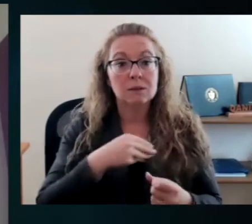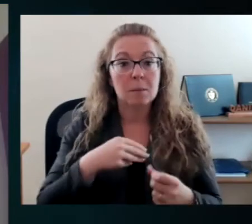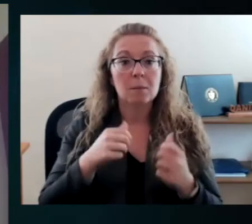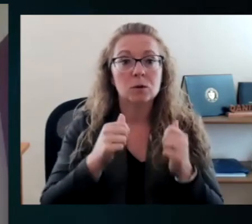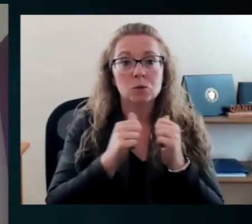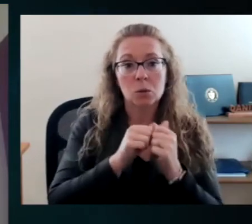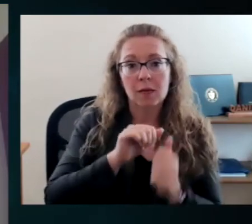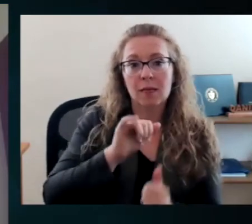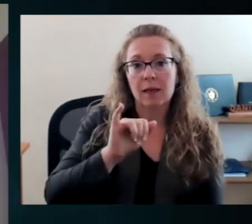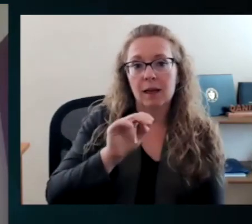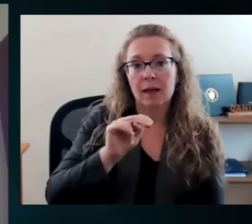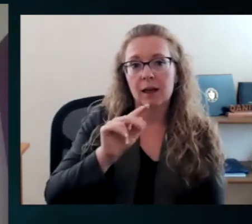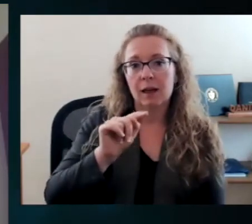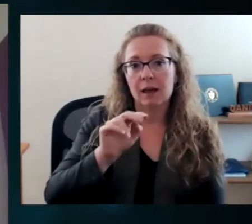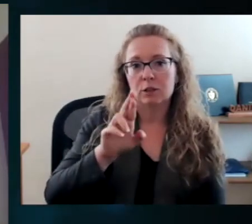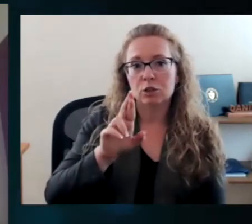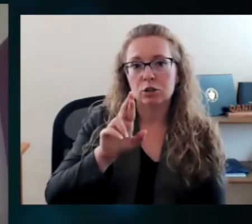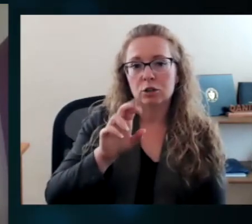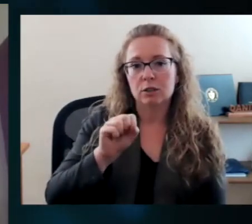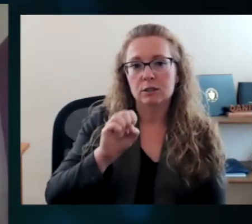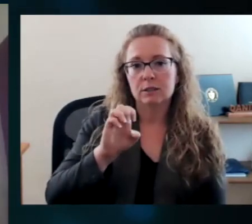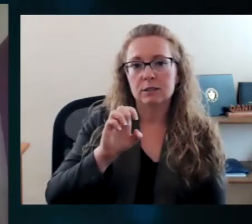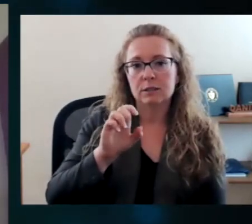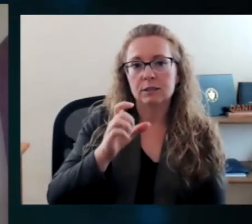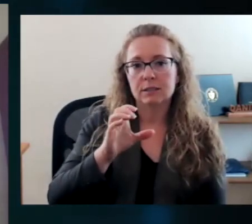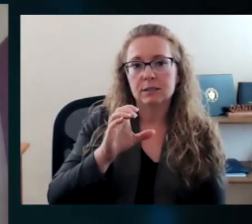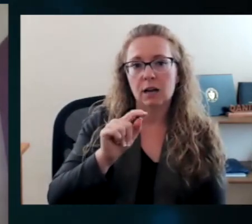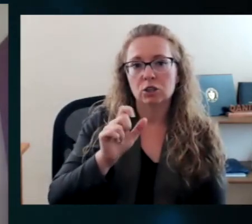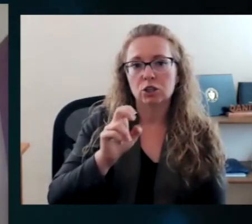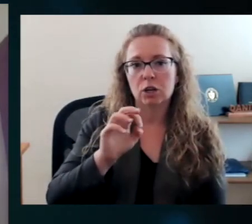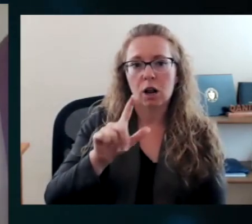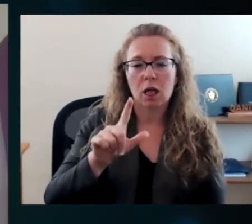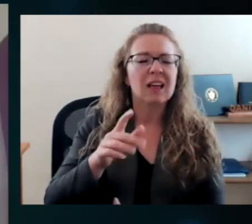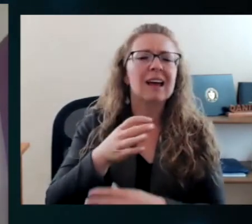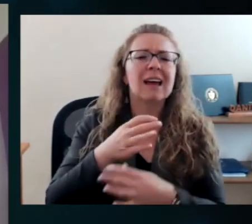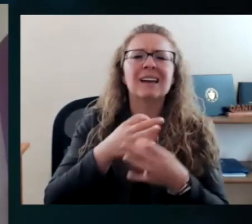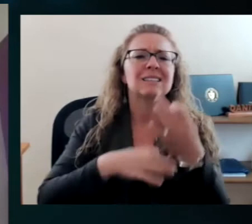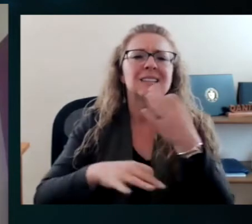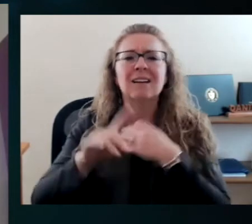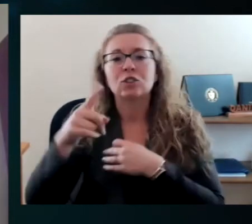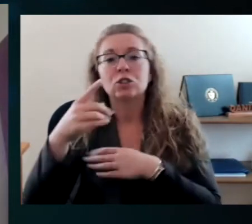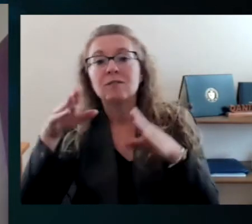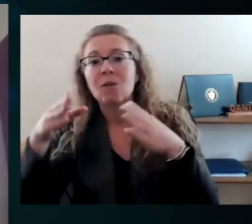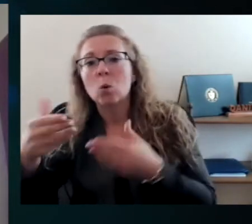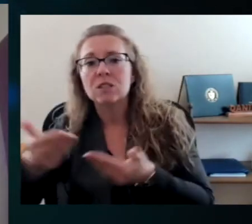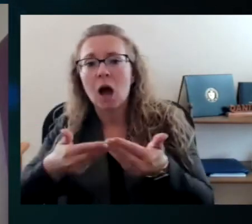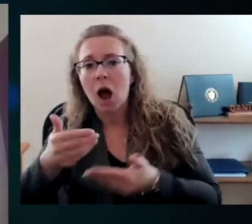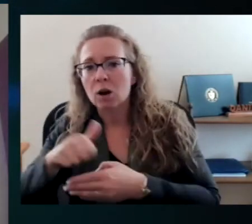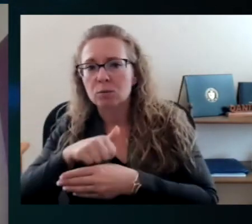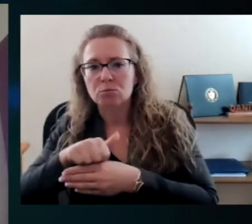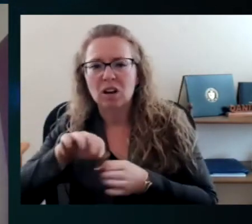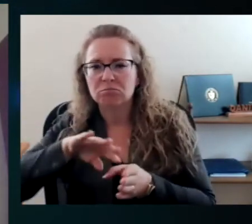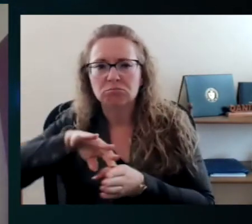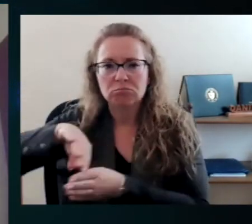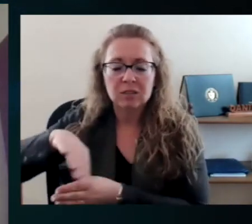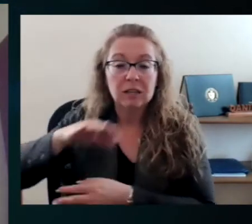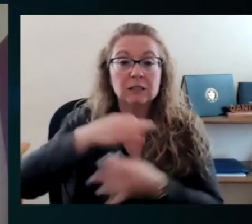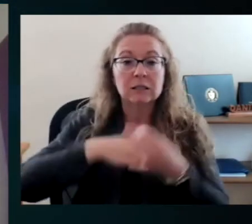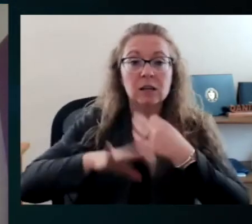marginalized identities outside of, say, hiring practices, which have been identified, time and